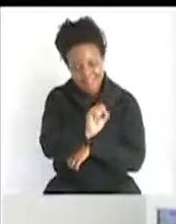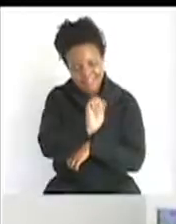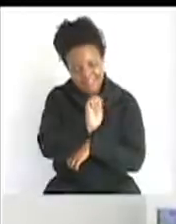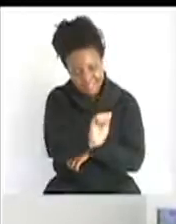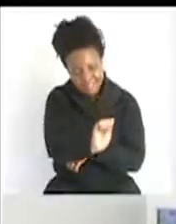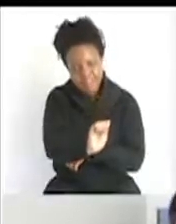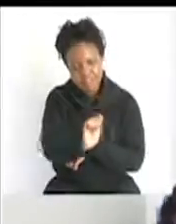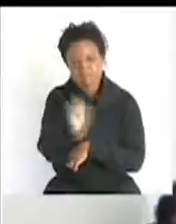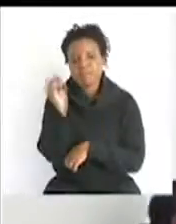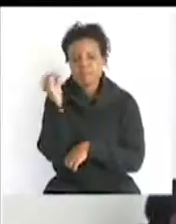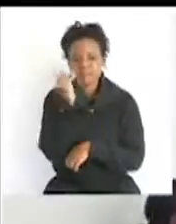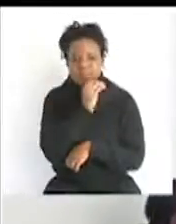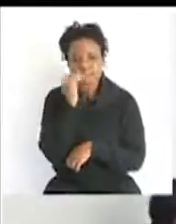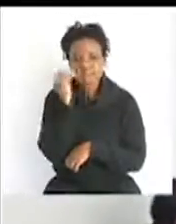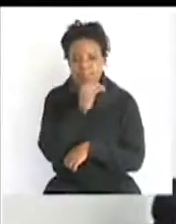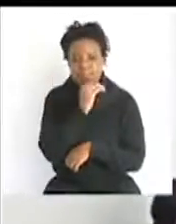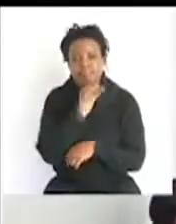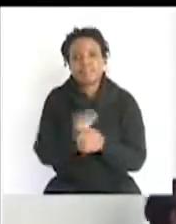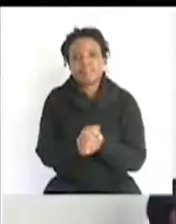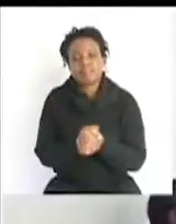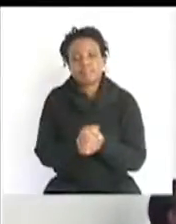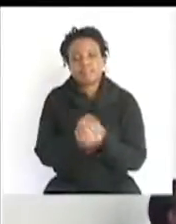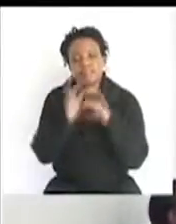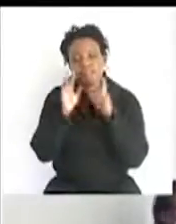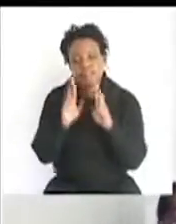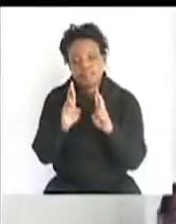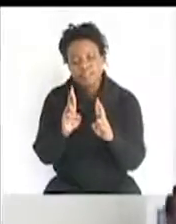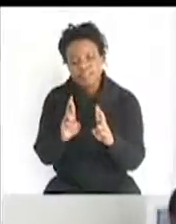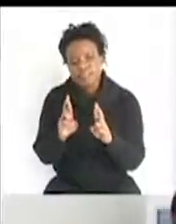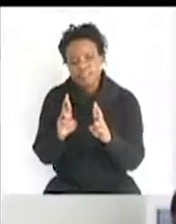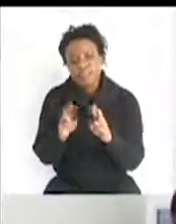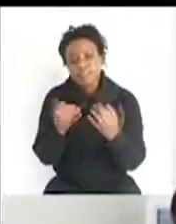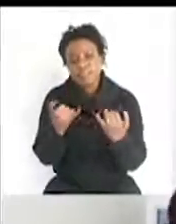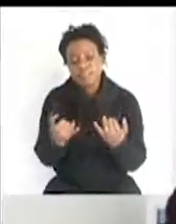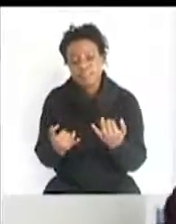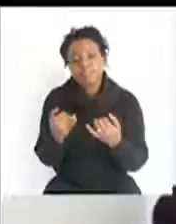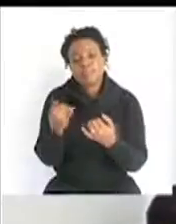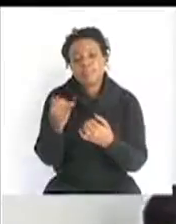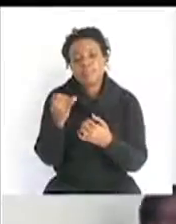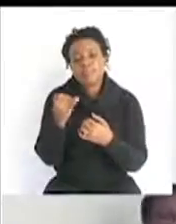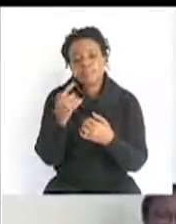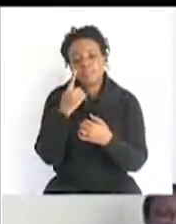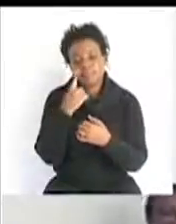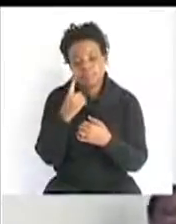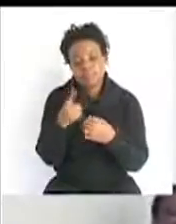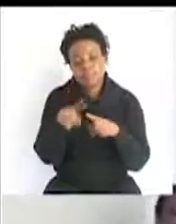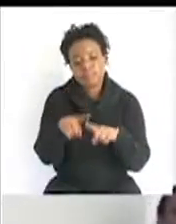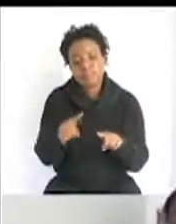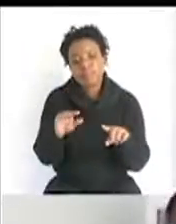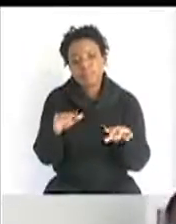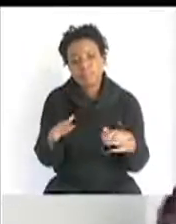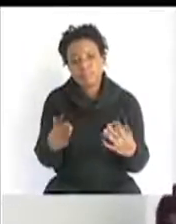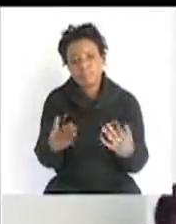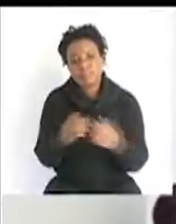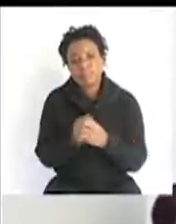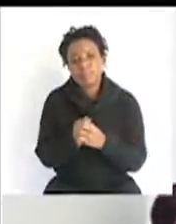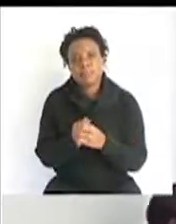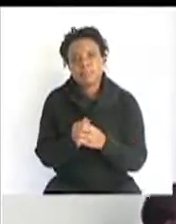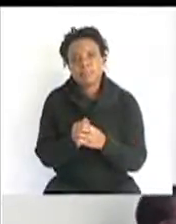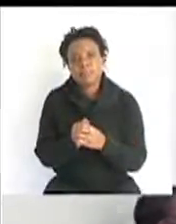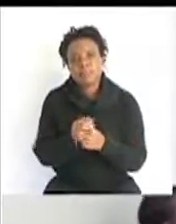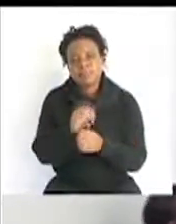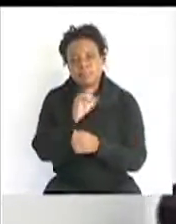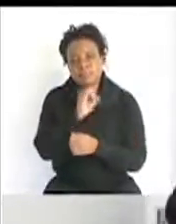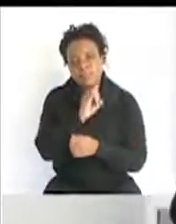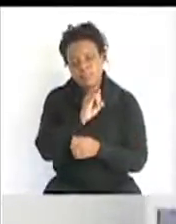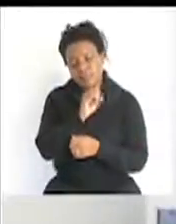I hope you can see the difference between the two. This is for possession, that means it's for